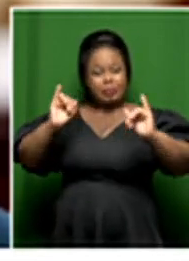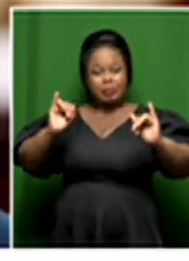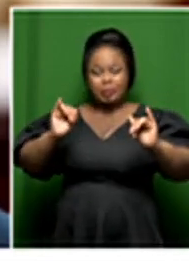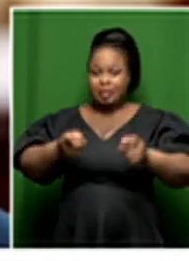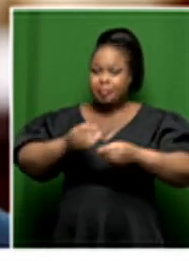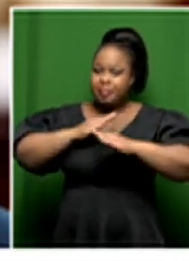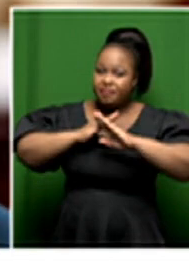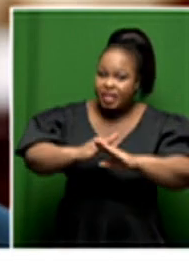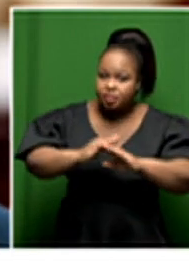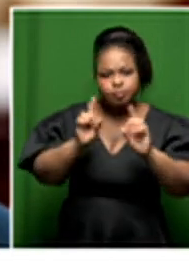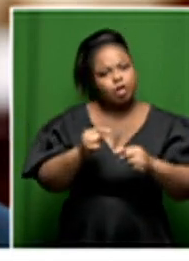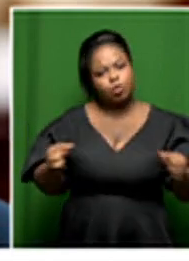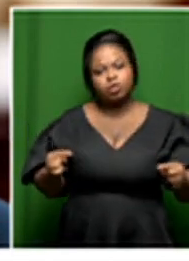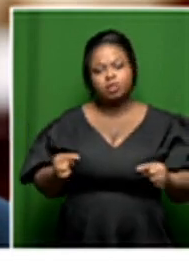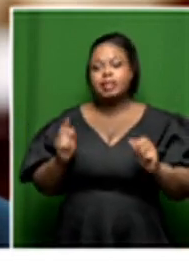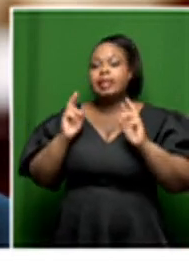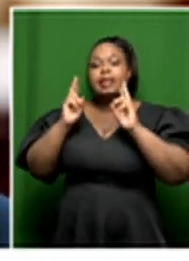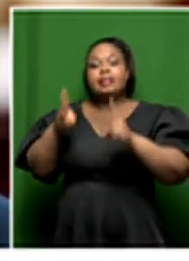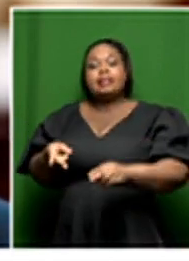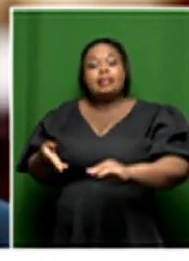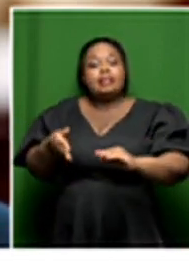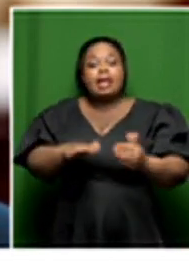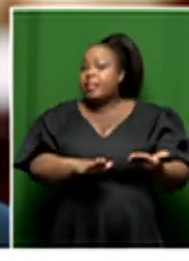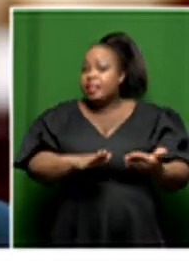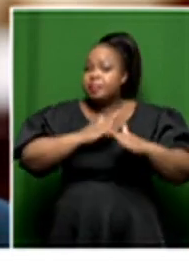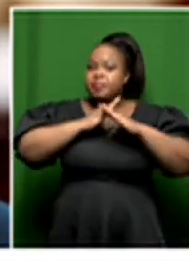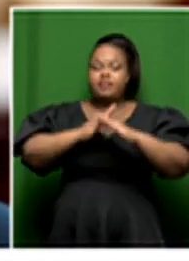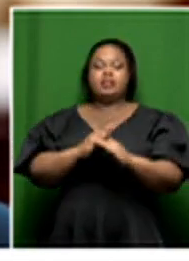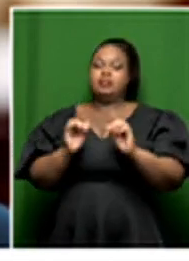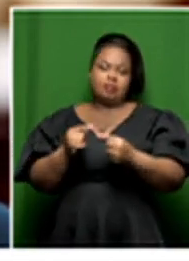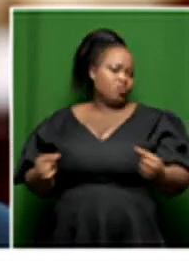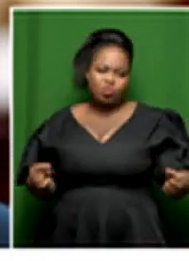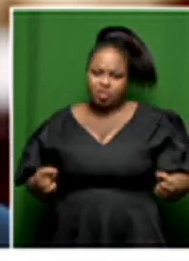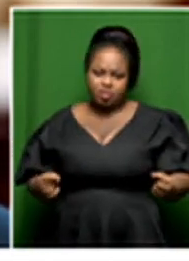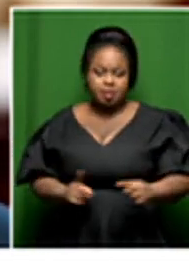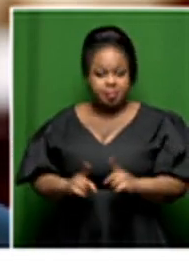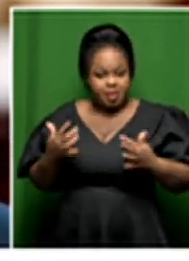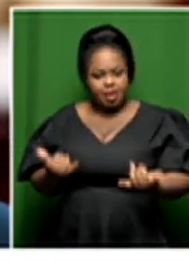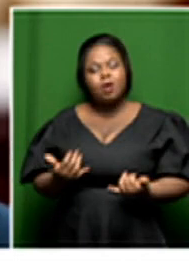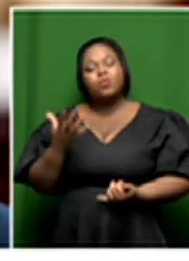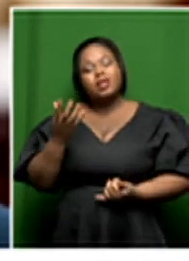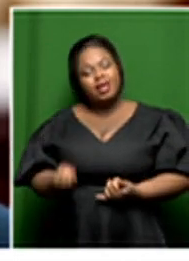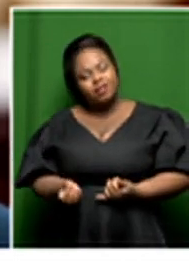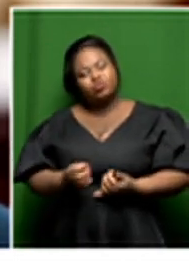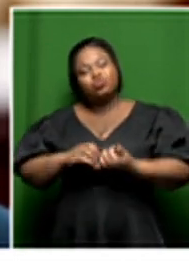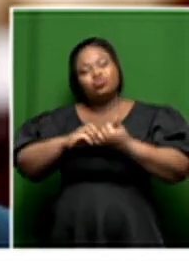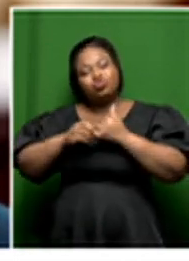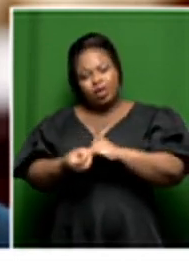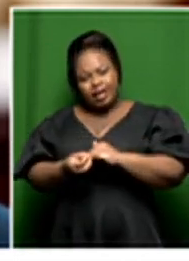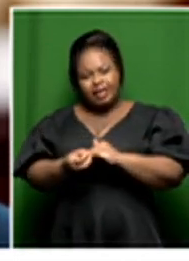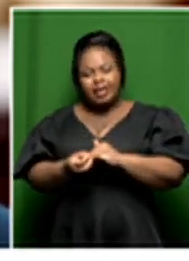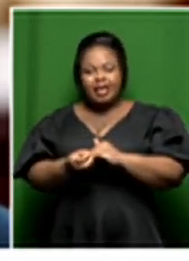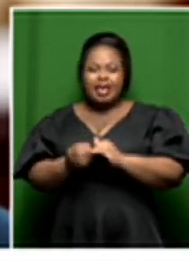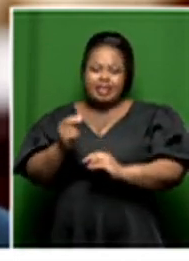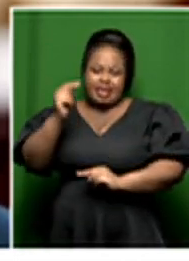death. In what we have right now are the tools at our disposal that will mitigate against